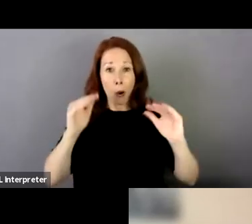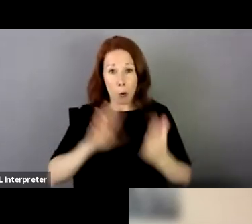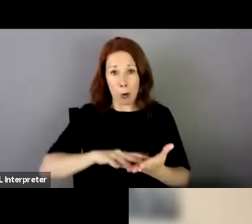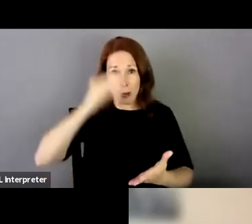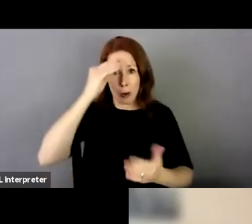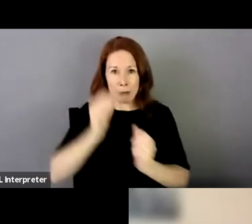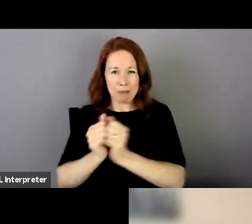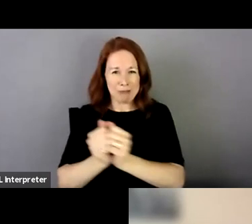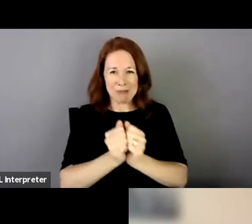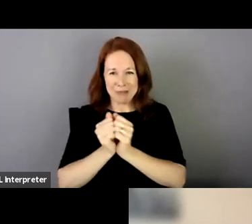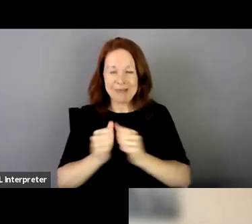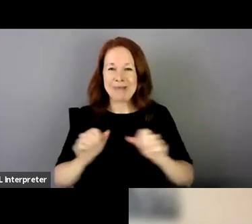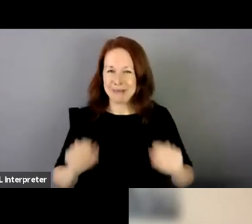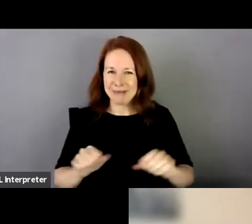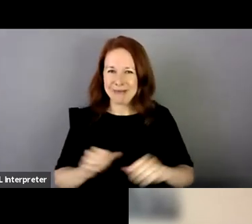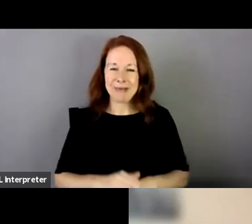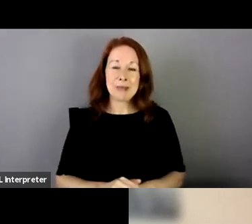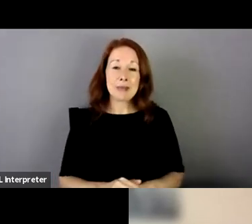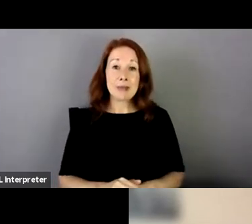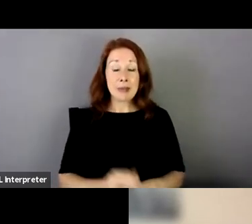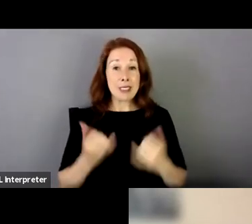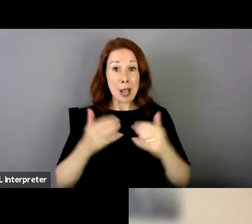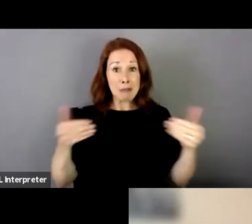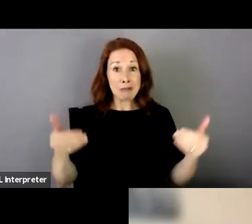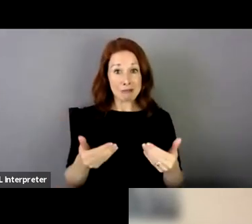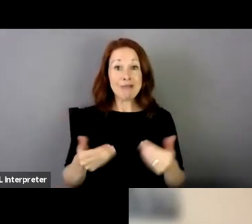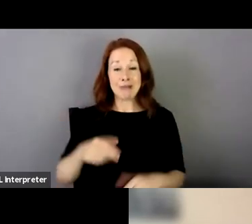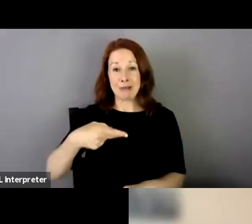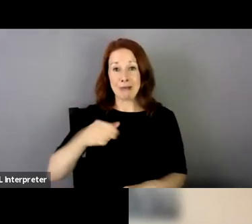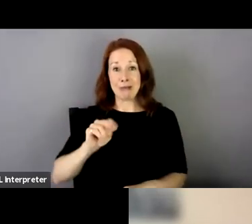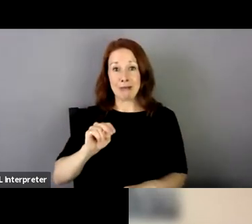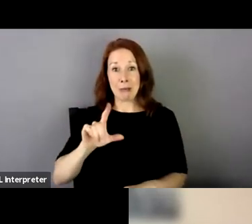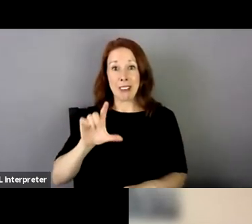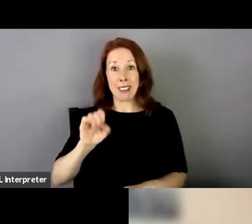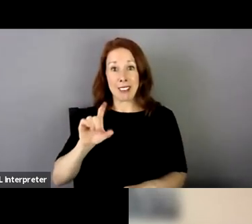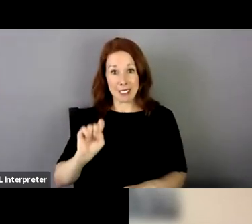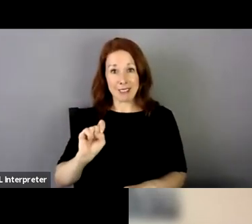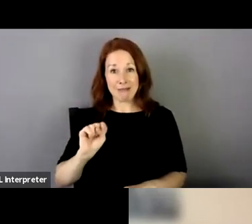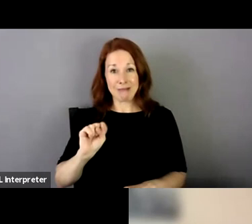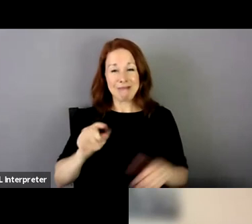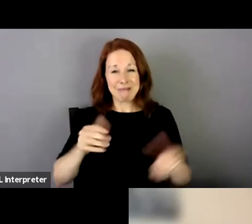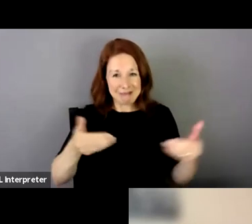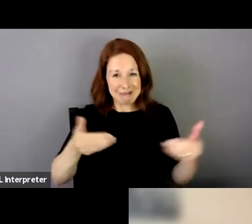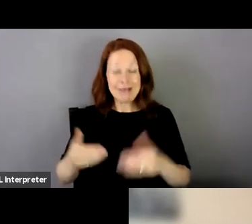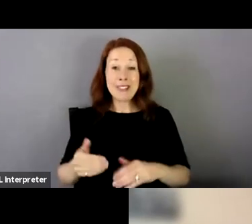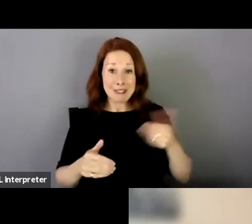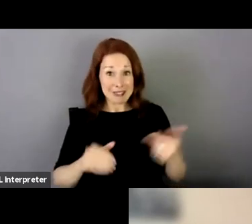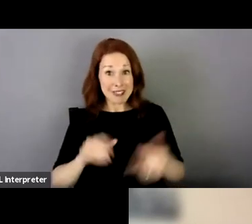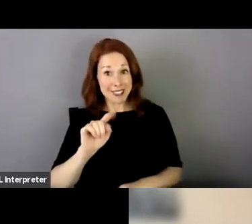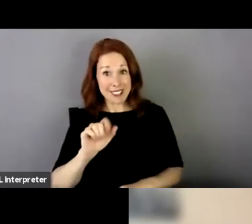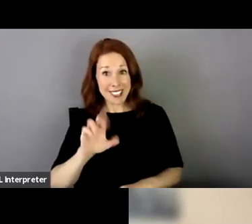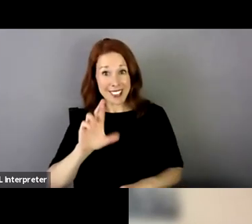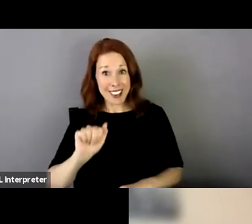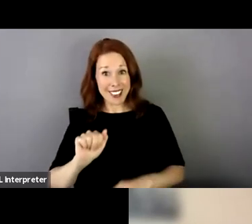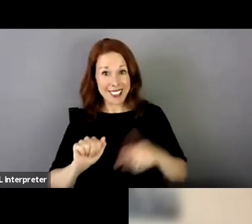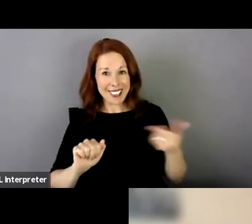together. So I'd like to have each of tonight's panelists introduce themselves, and let's begin with Tara. Thank